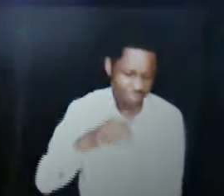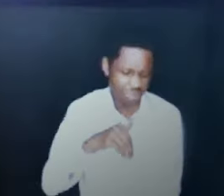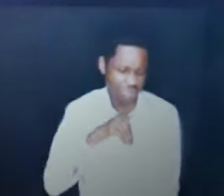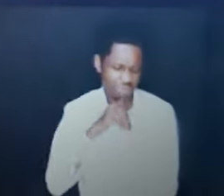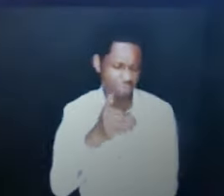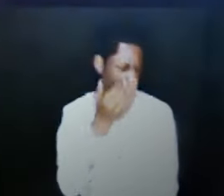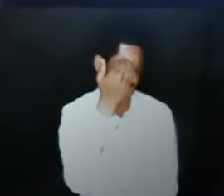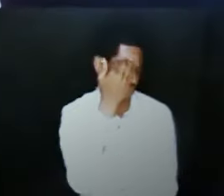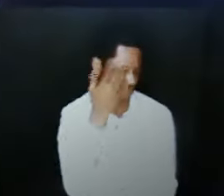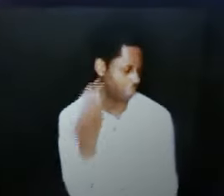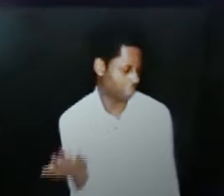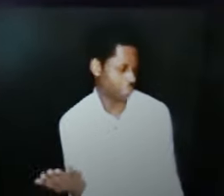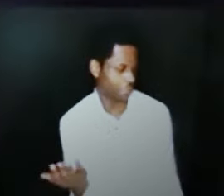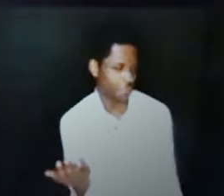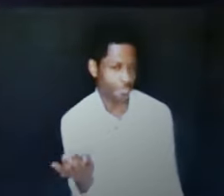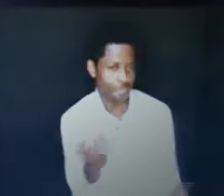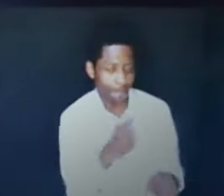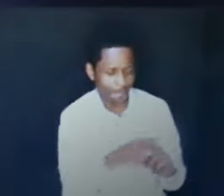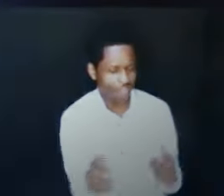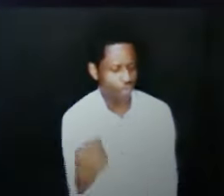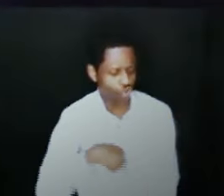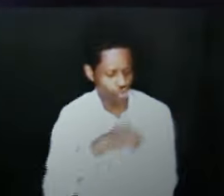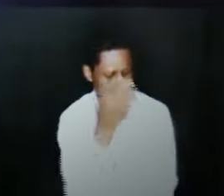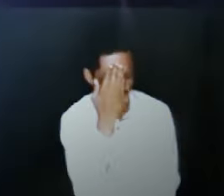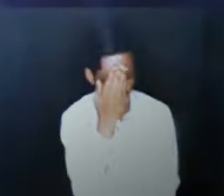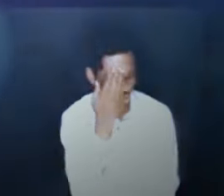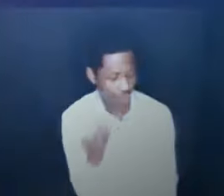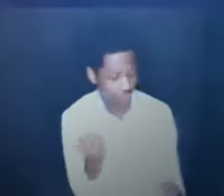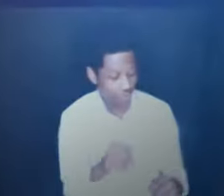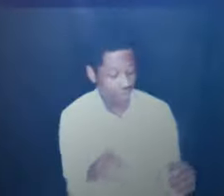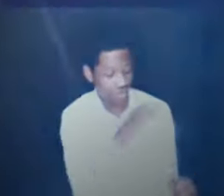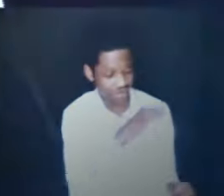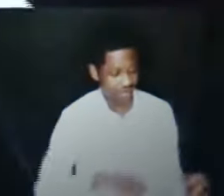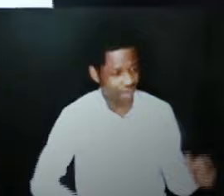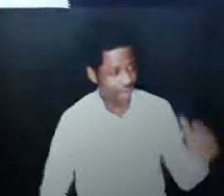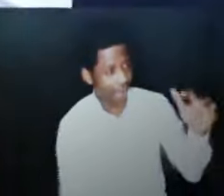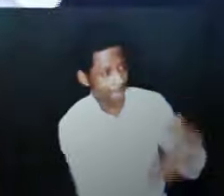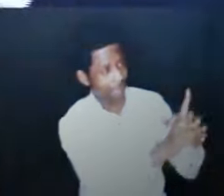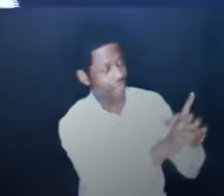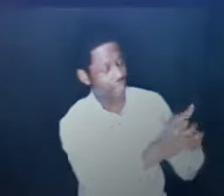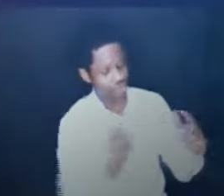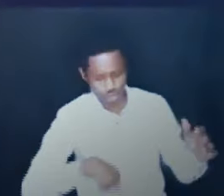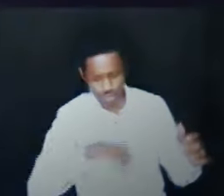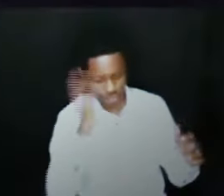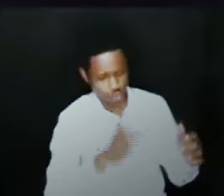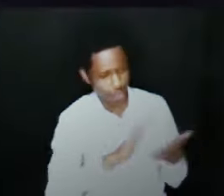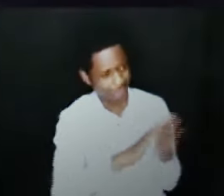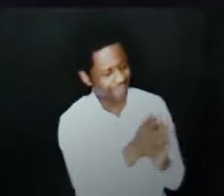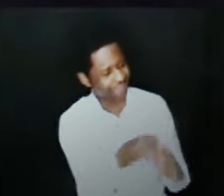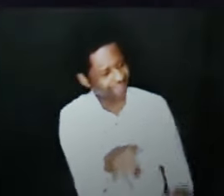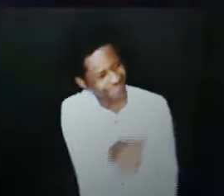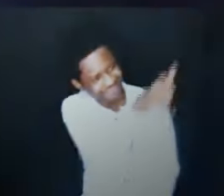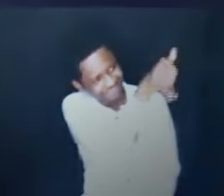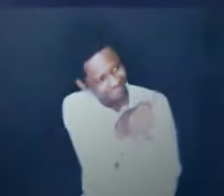made known. But we know that when Christ appears, we shall be like him.